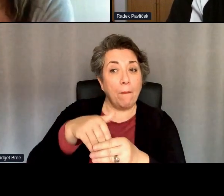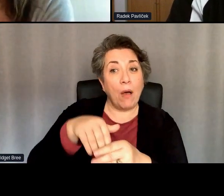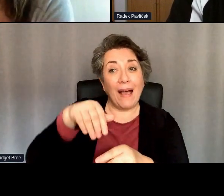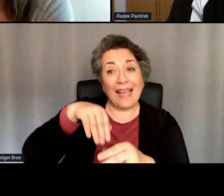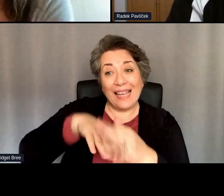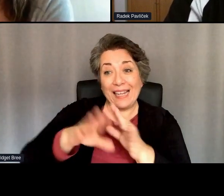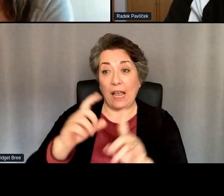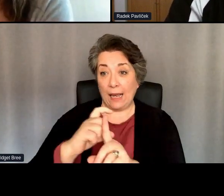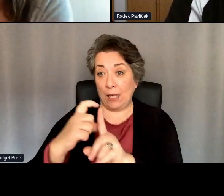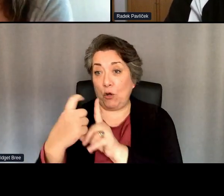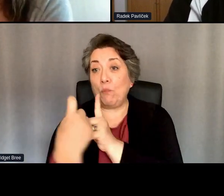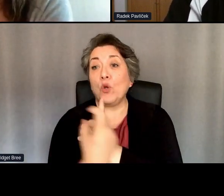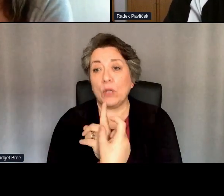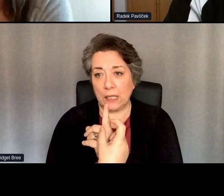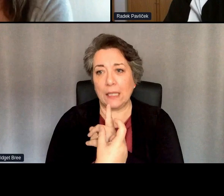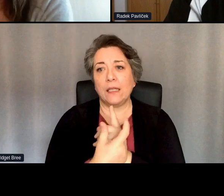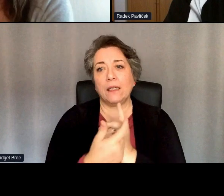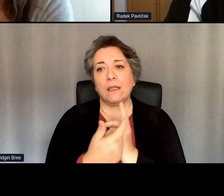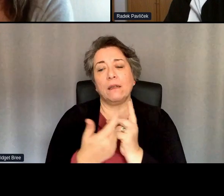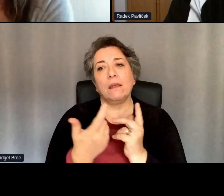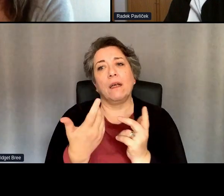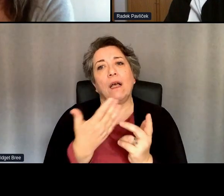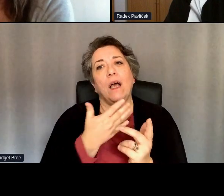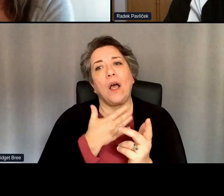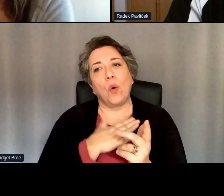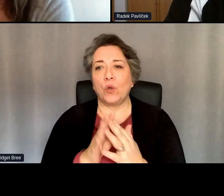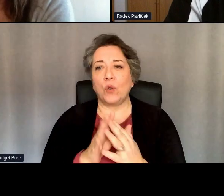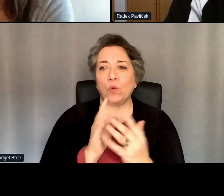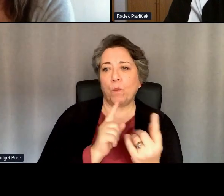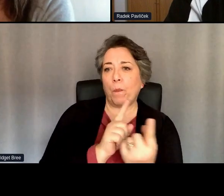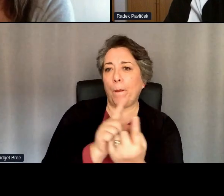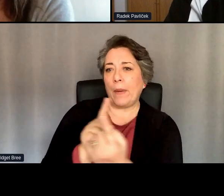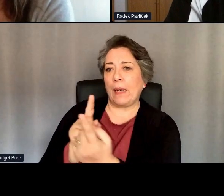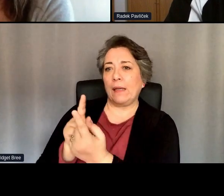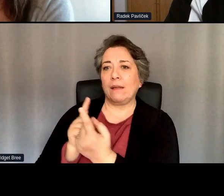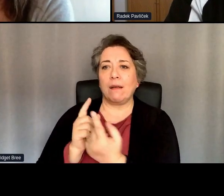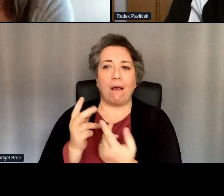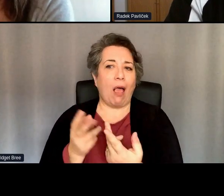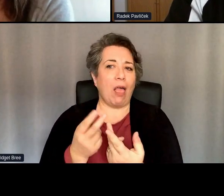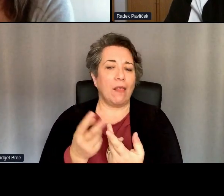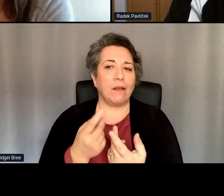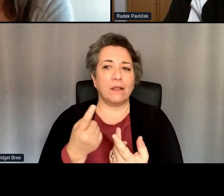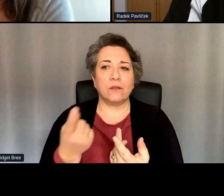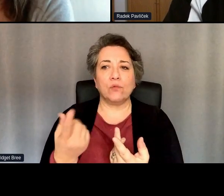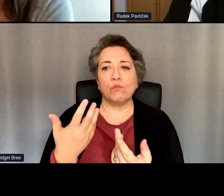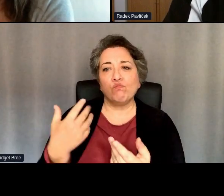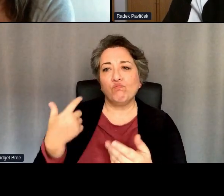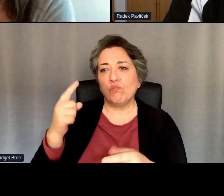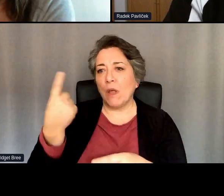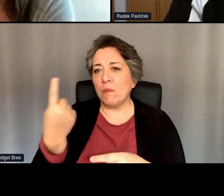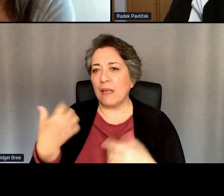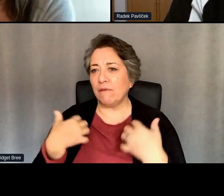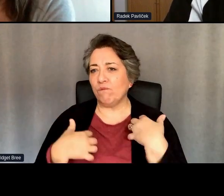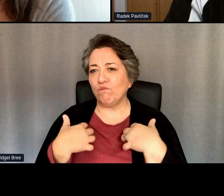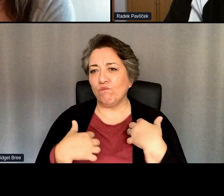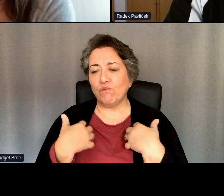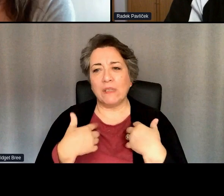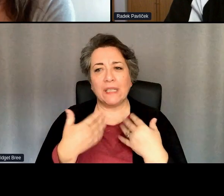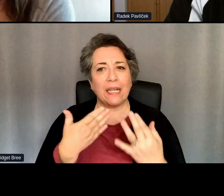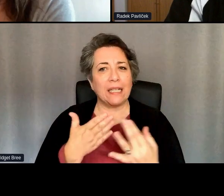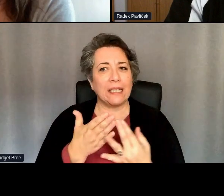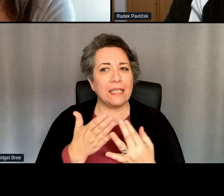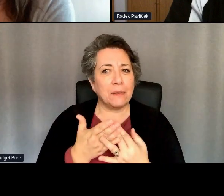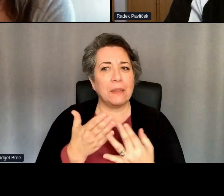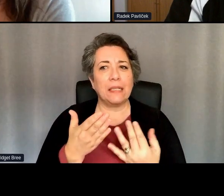means to find other people who are interested in accessibility, with whom you can